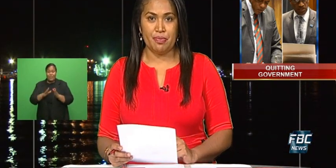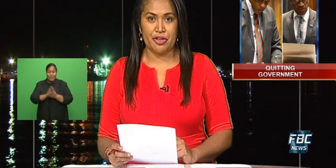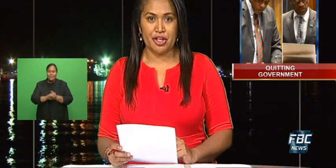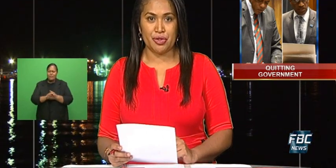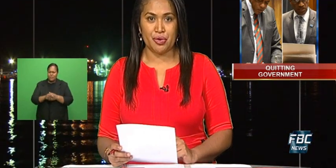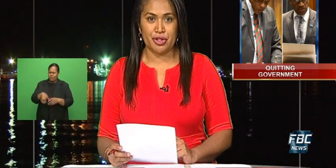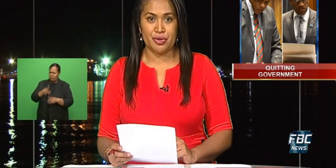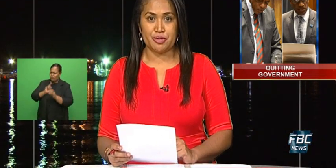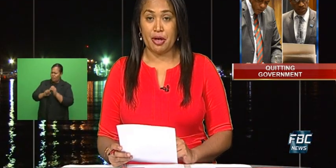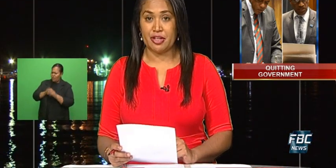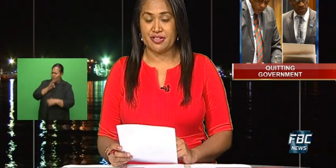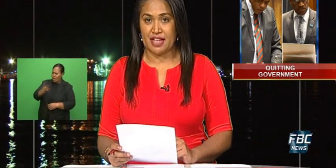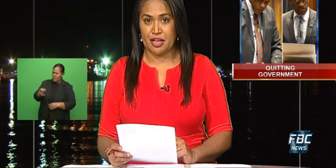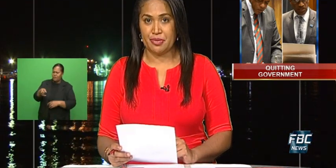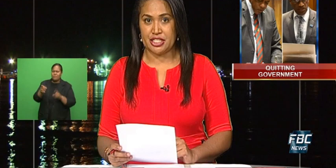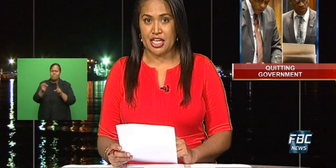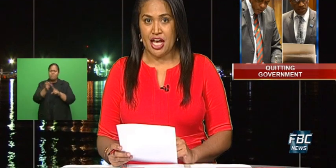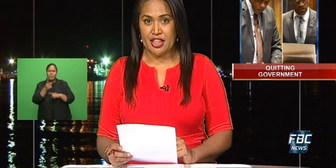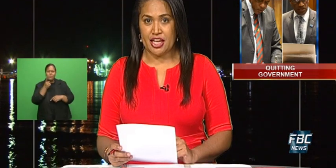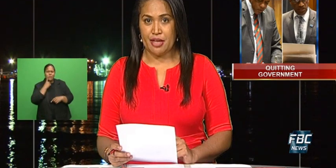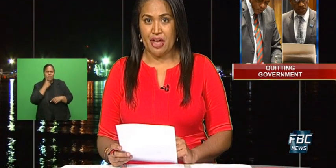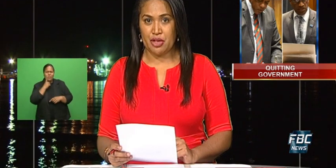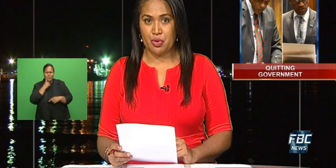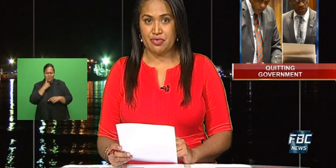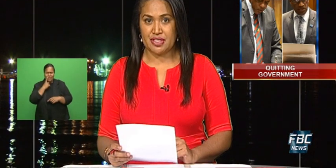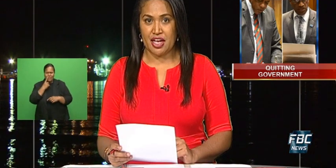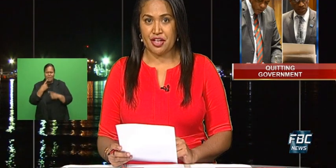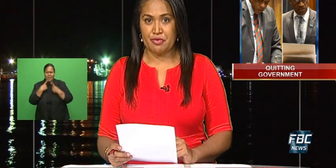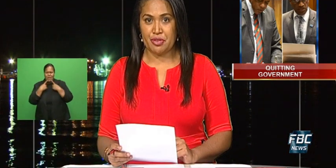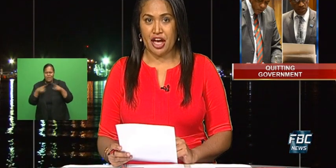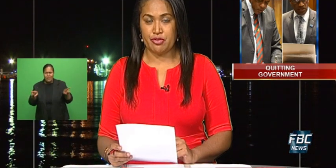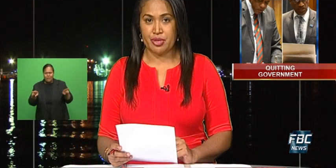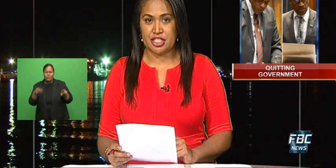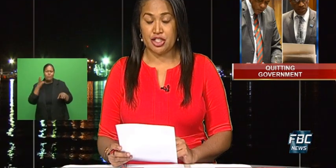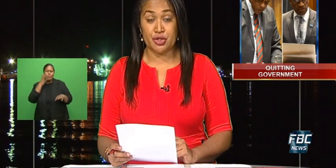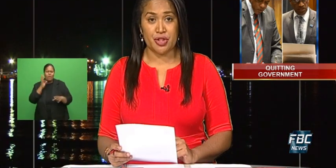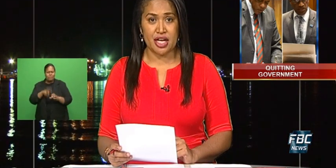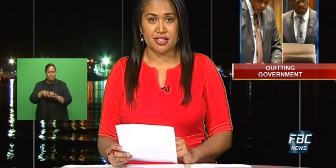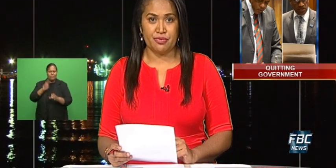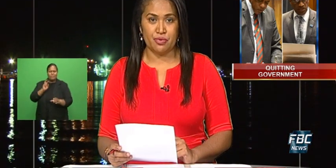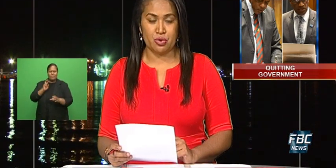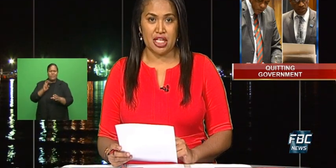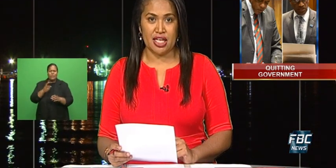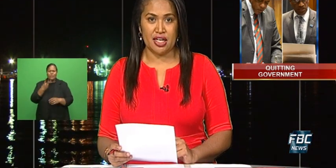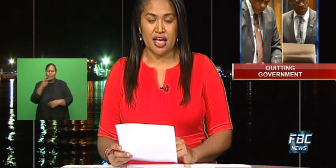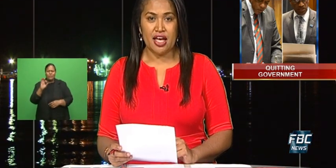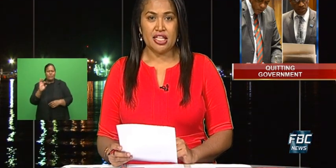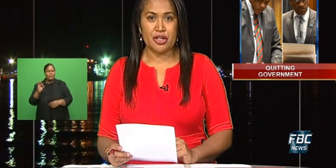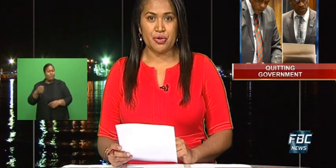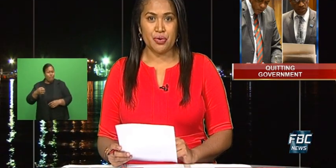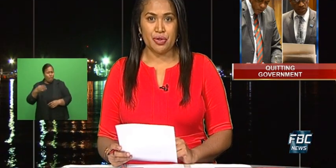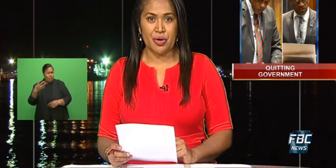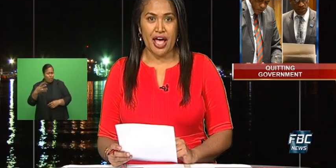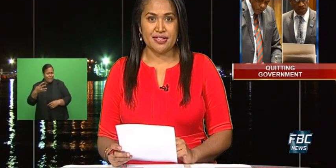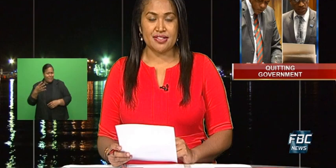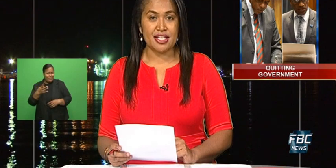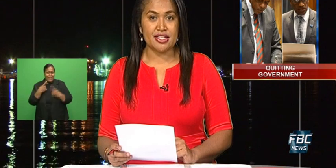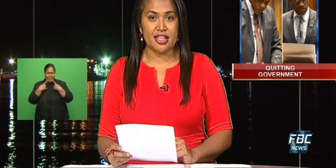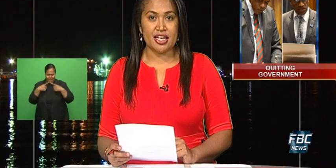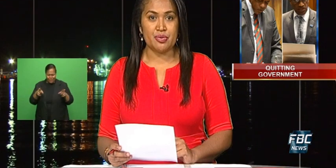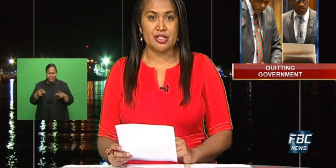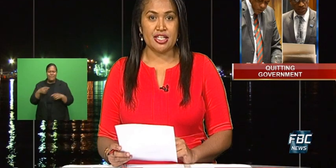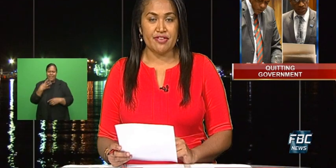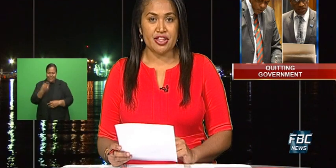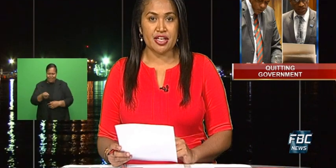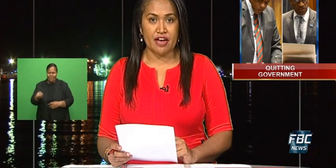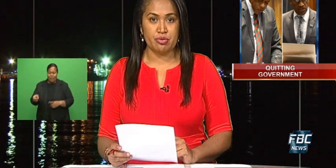MP Pia Tikunduandua's public statement that he made when resigning from the government in 2014. Tikunduandua had stated that